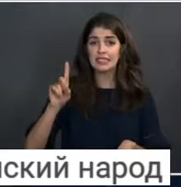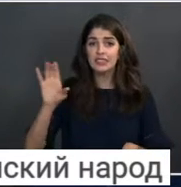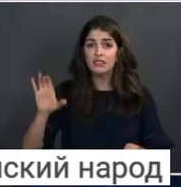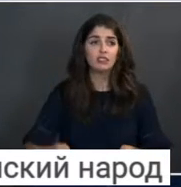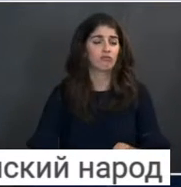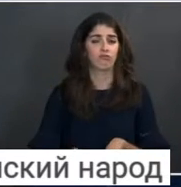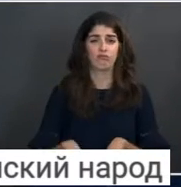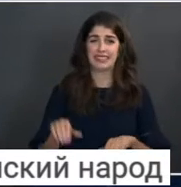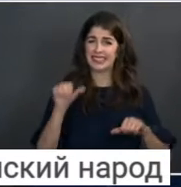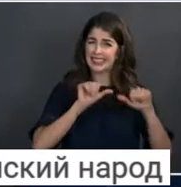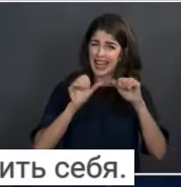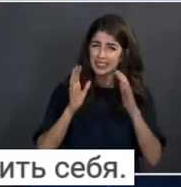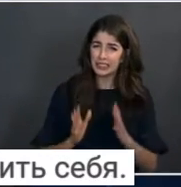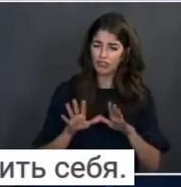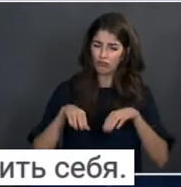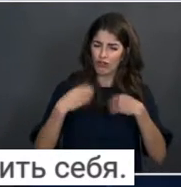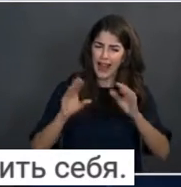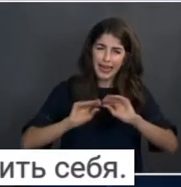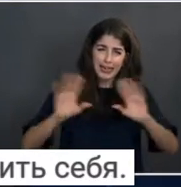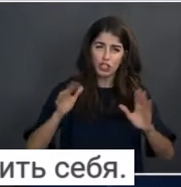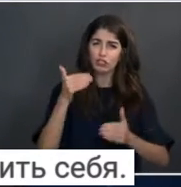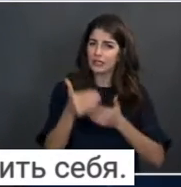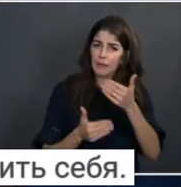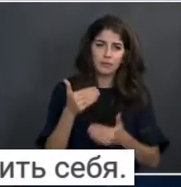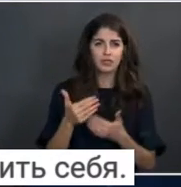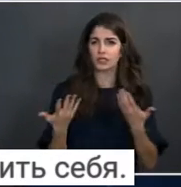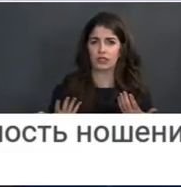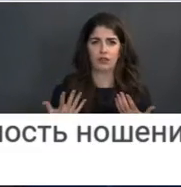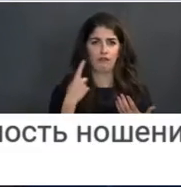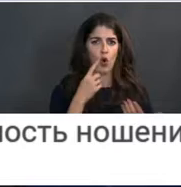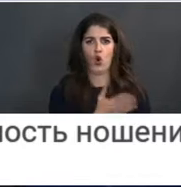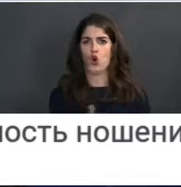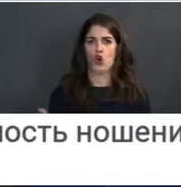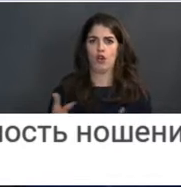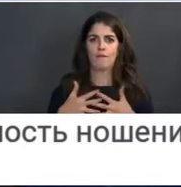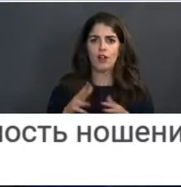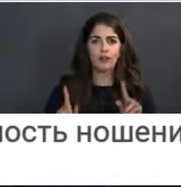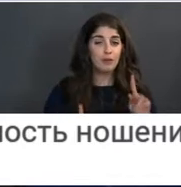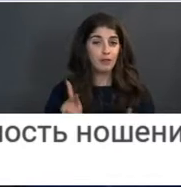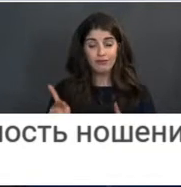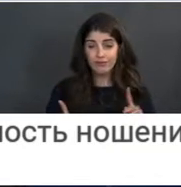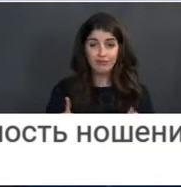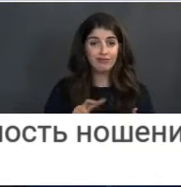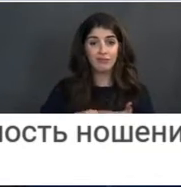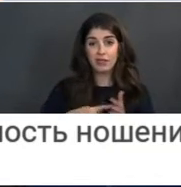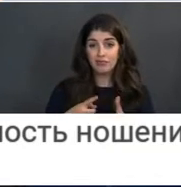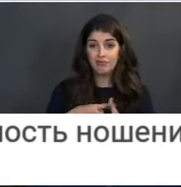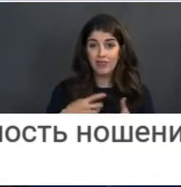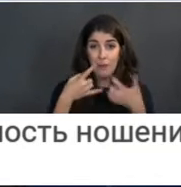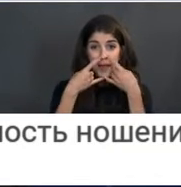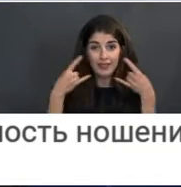important steps all of the American people can take to keep themselves safe. That includes the importance of mask